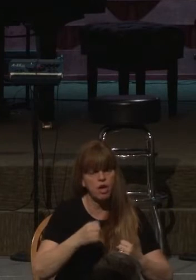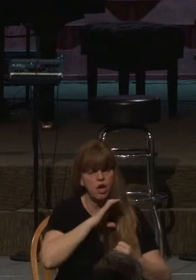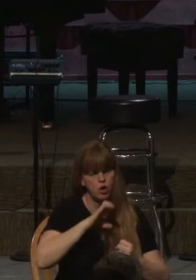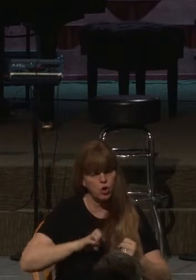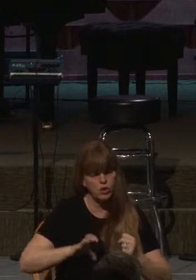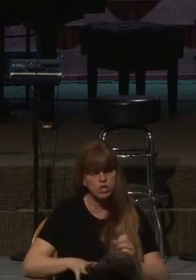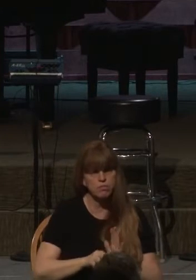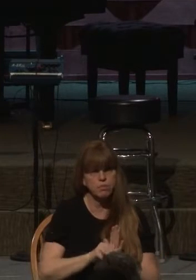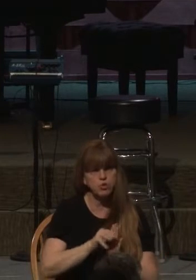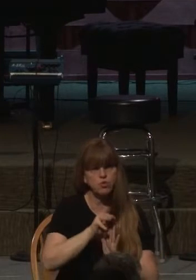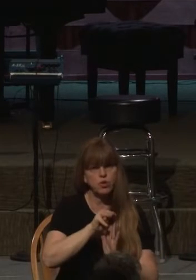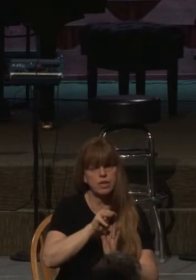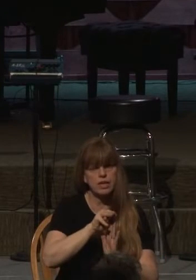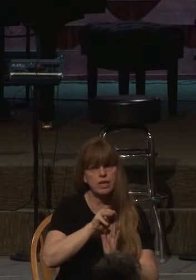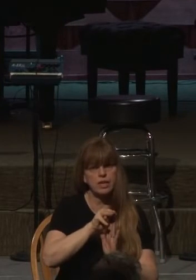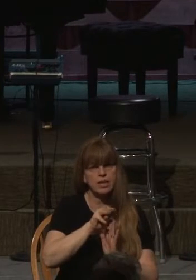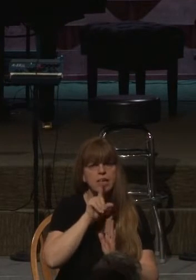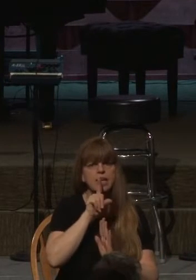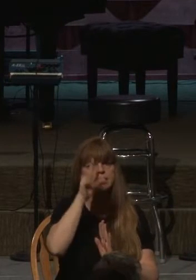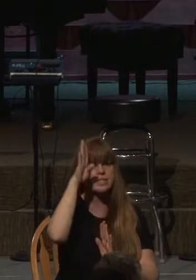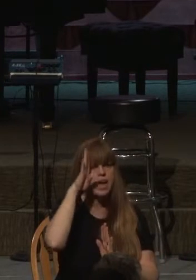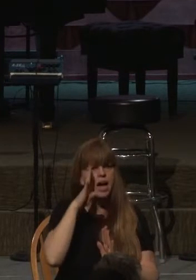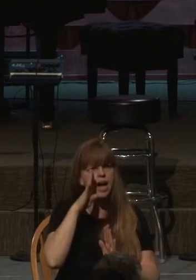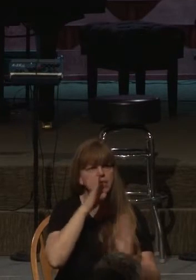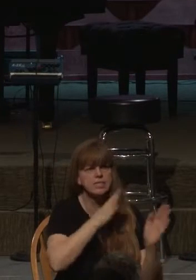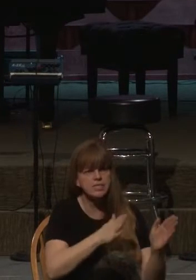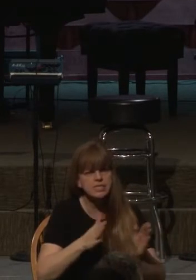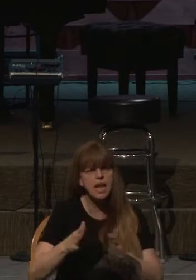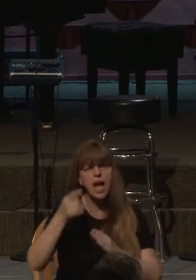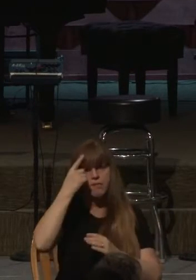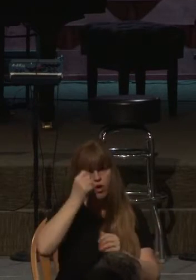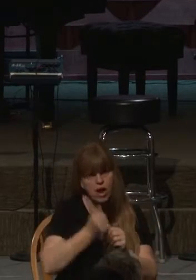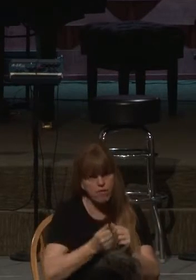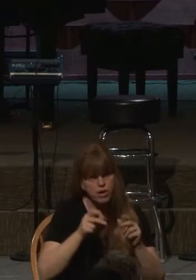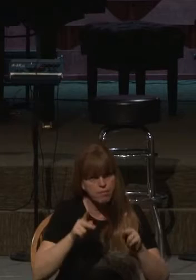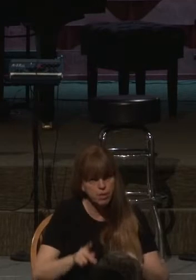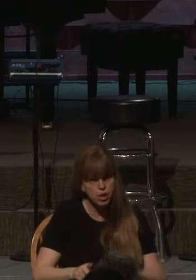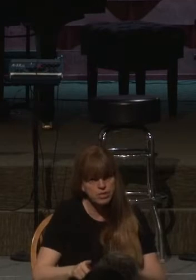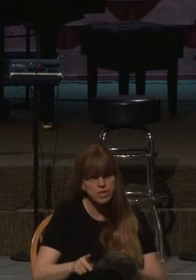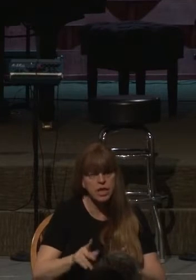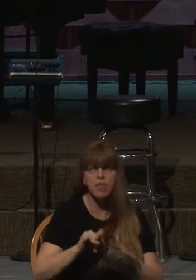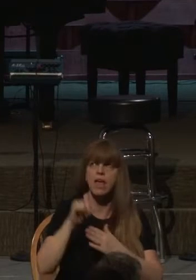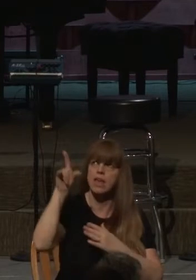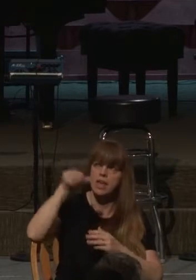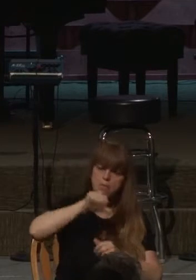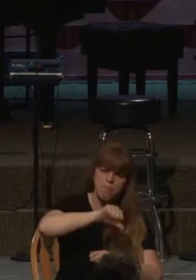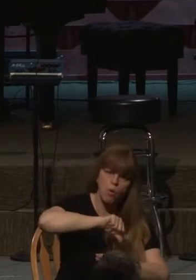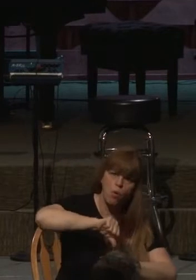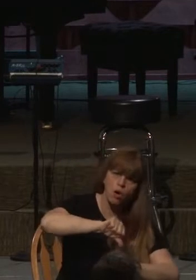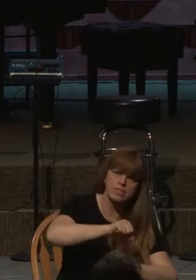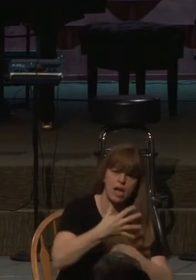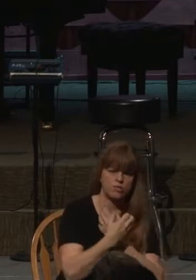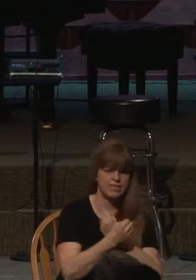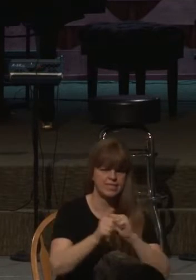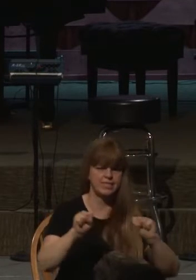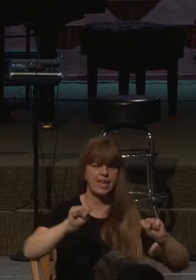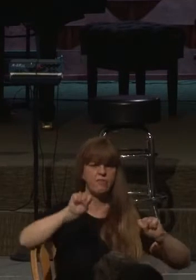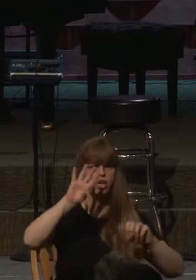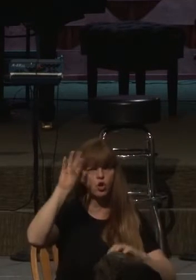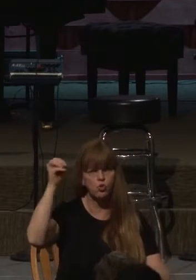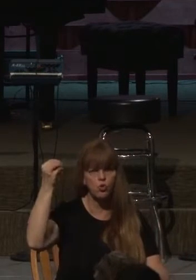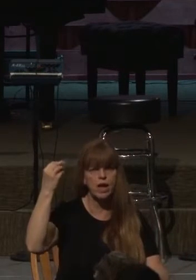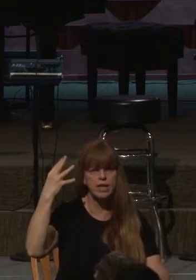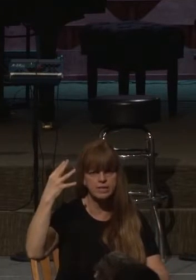maturity, is God's design for every person upon whom He pours out saving grace.